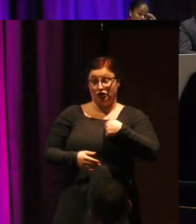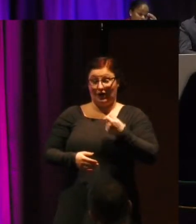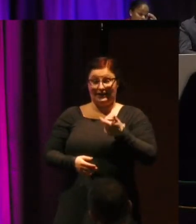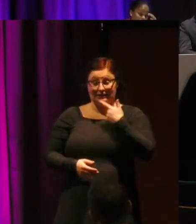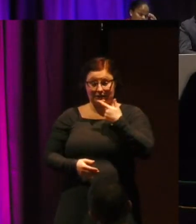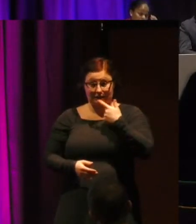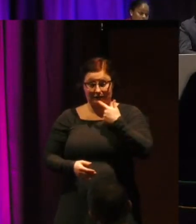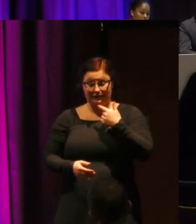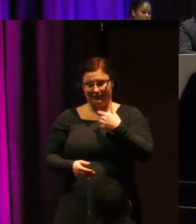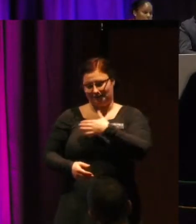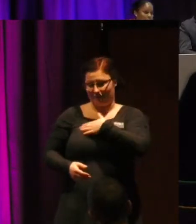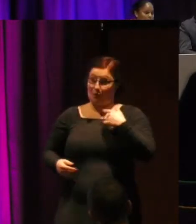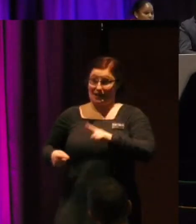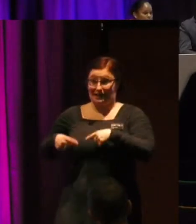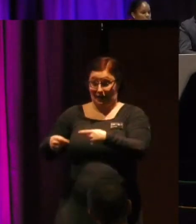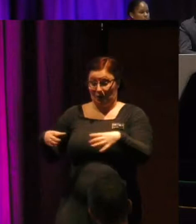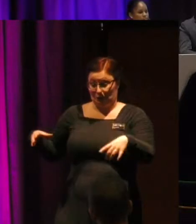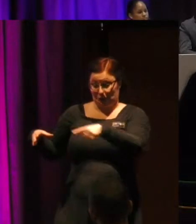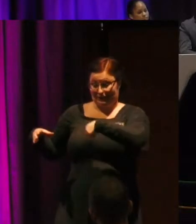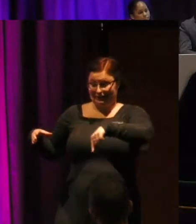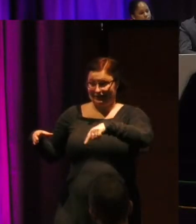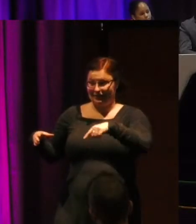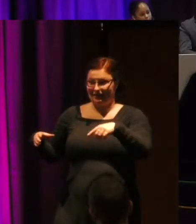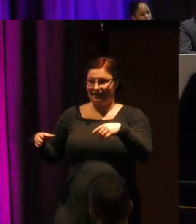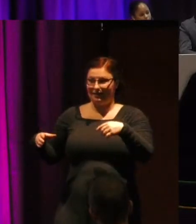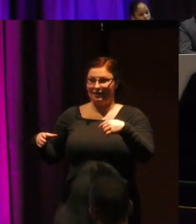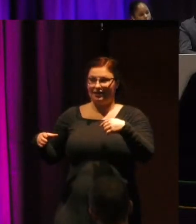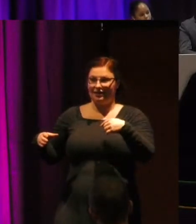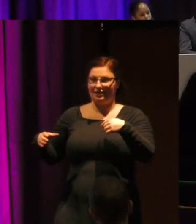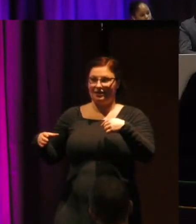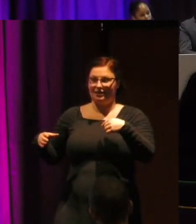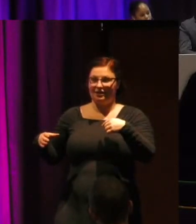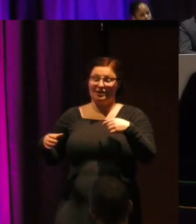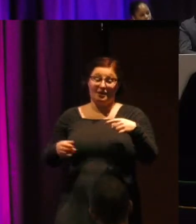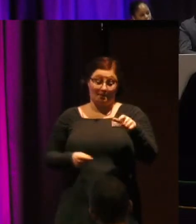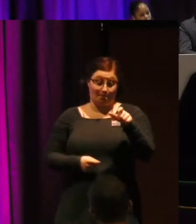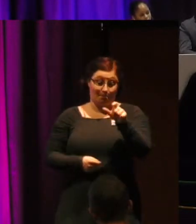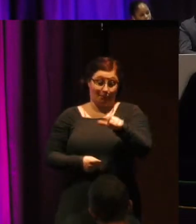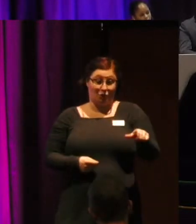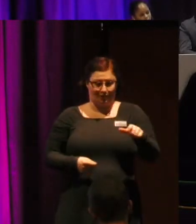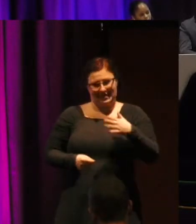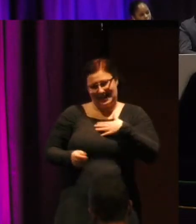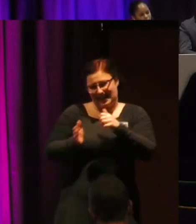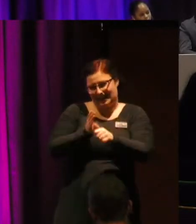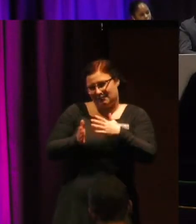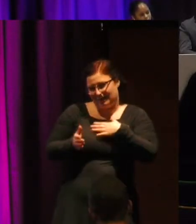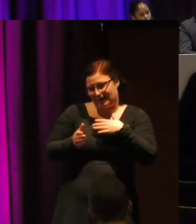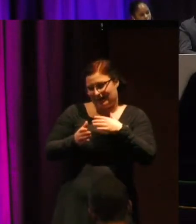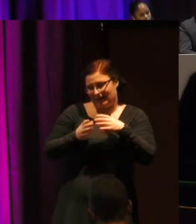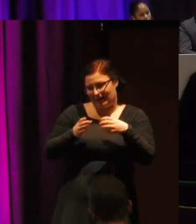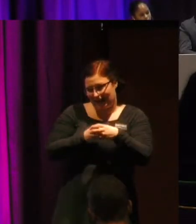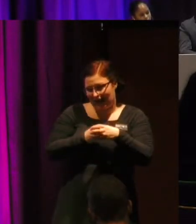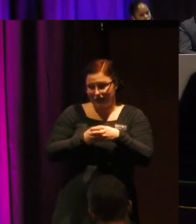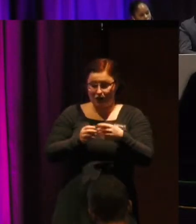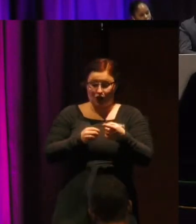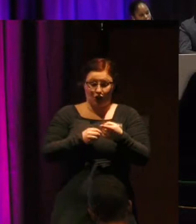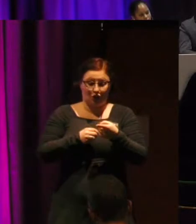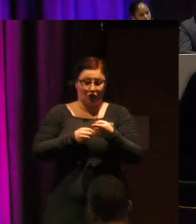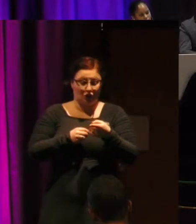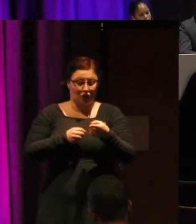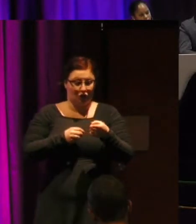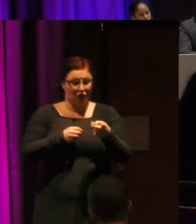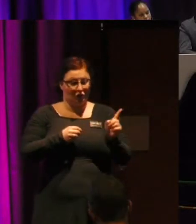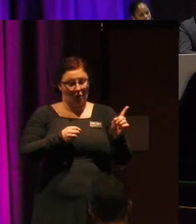of this generation because, like, I got people in my class and they're like racist